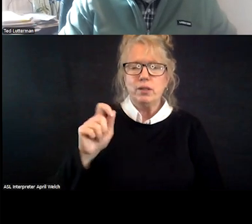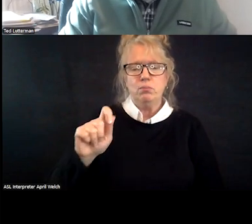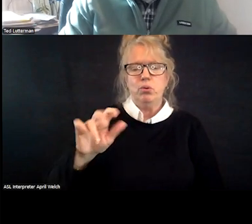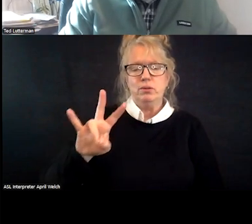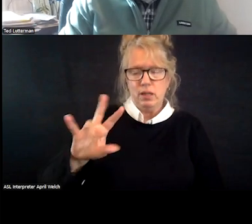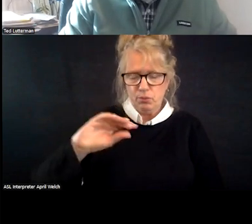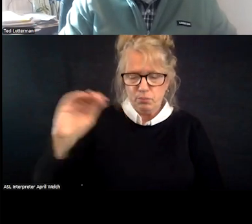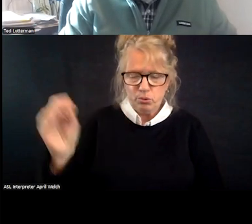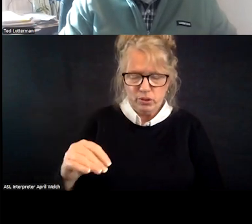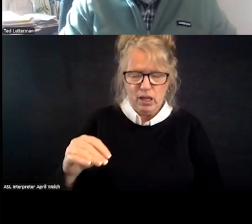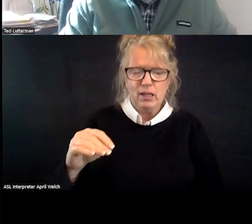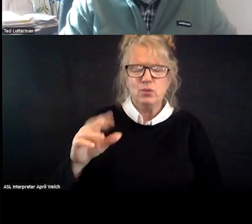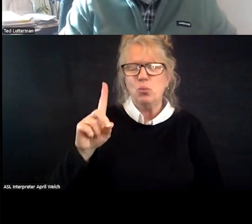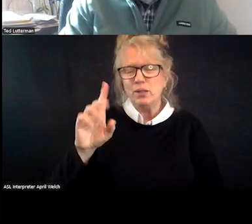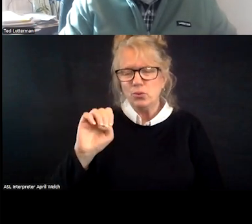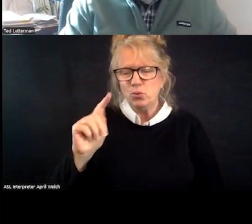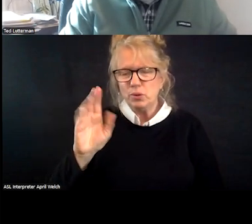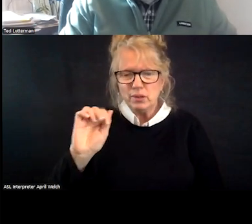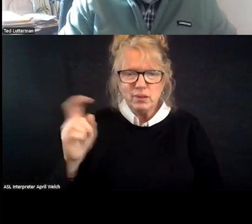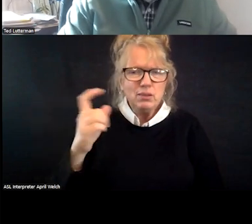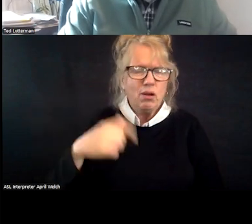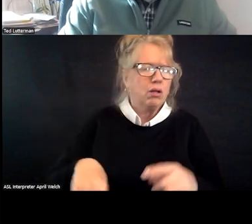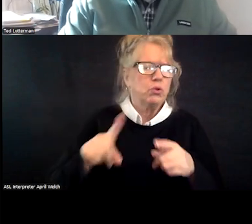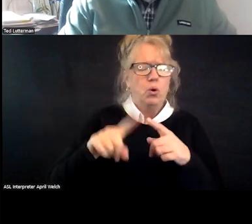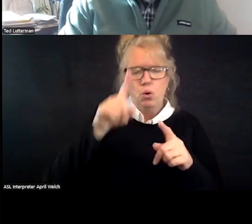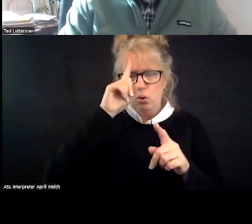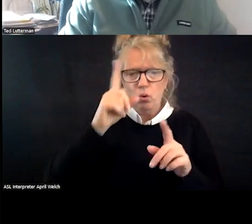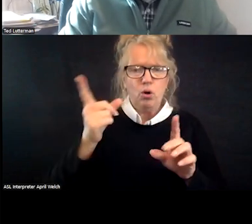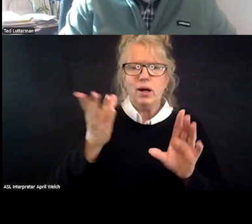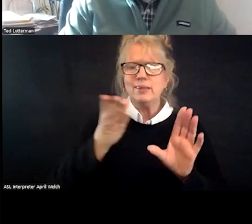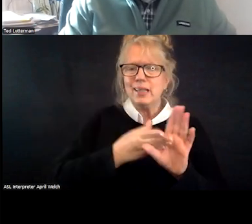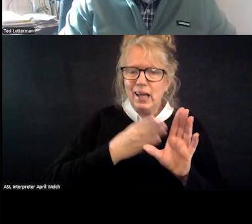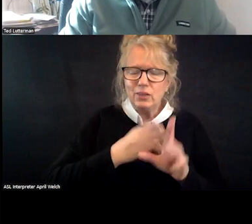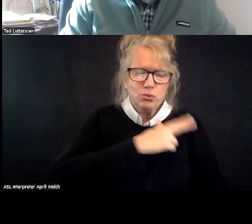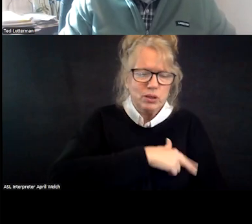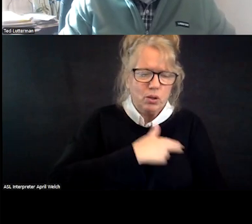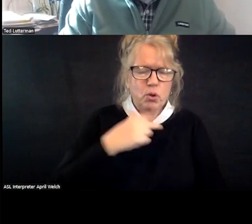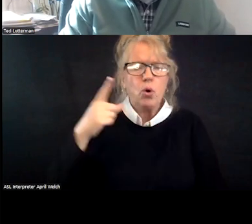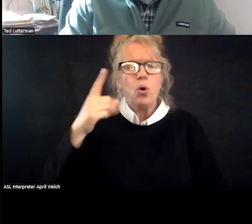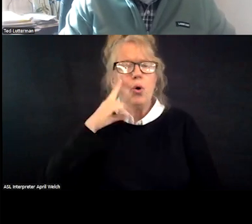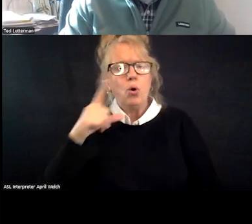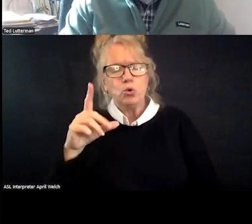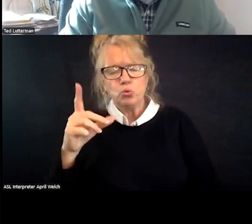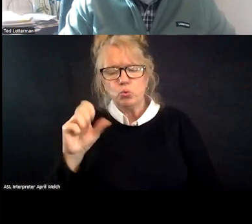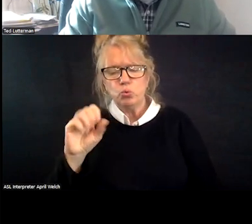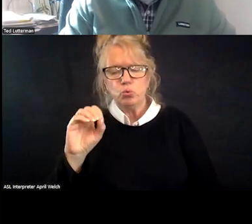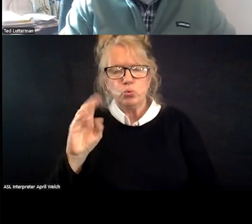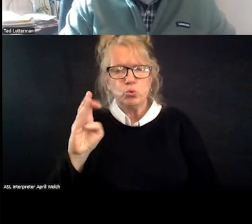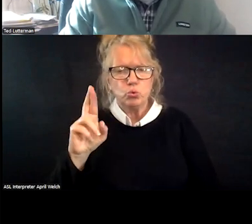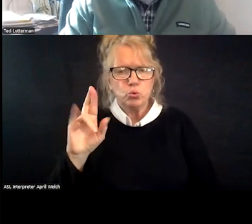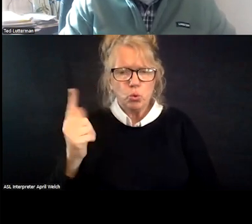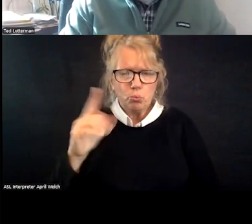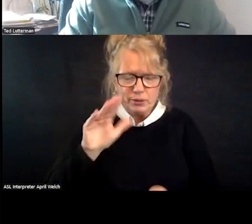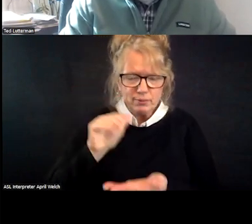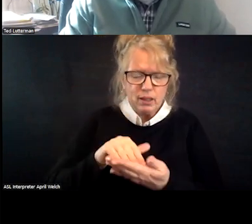14.7% went on to a detox or psychiatric hospital, 4% to a sobering center, and a